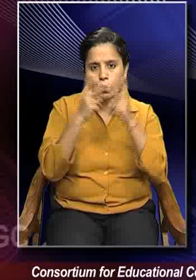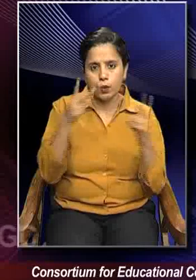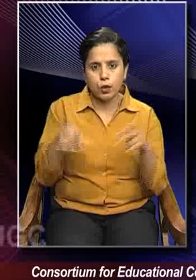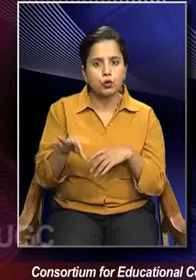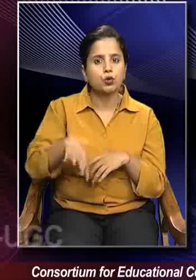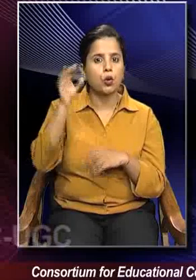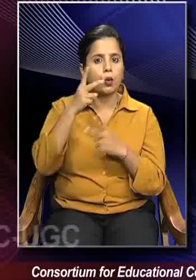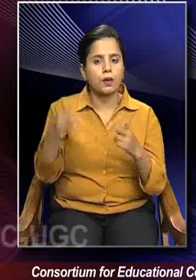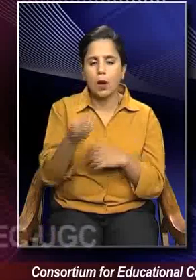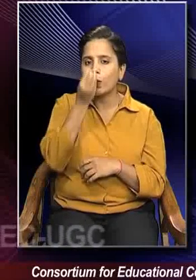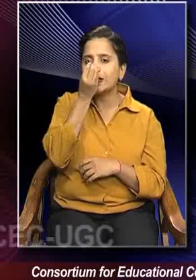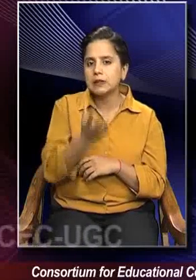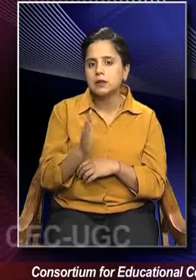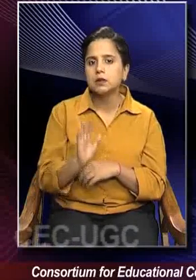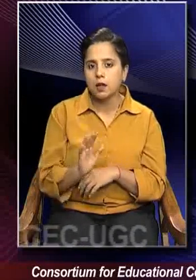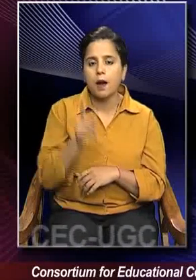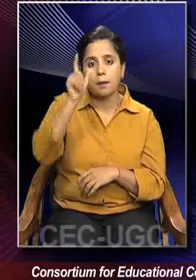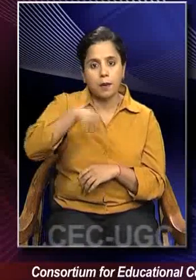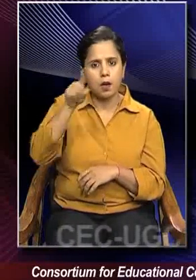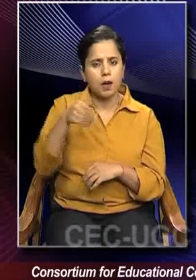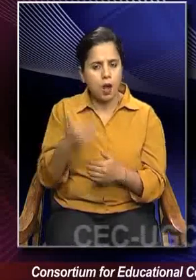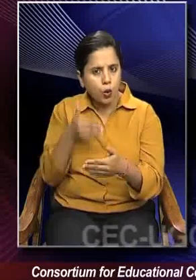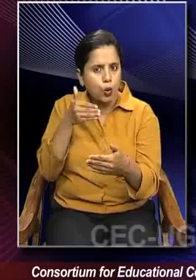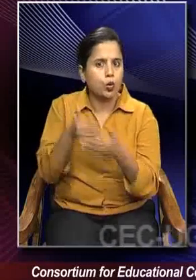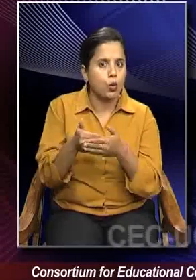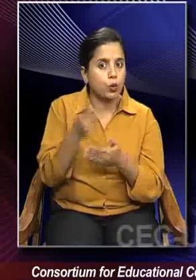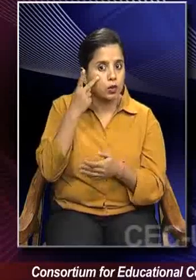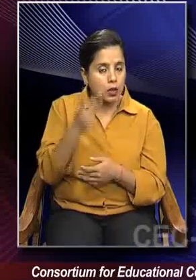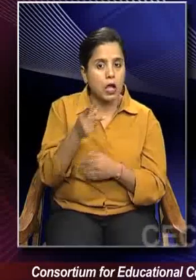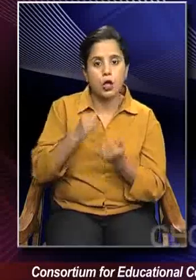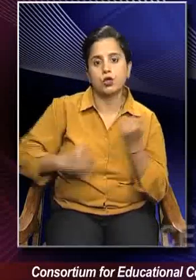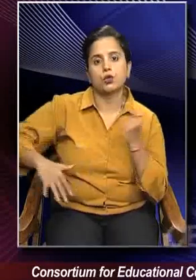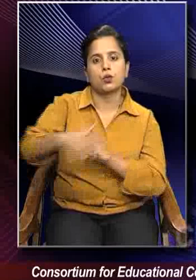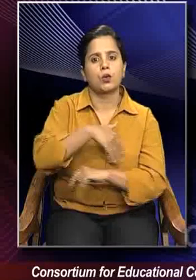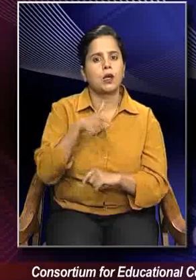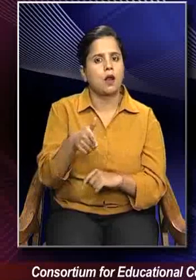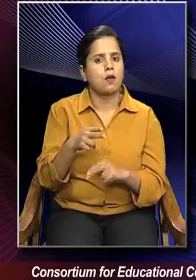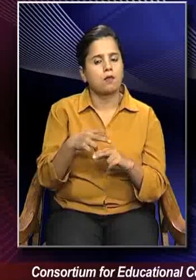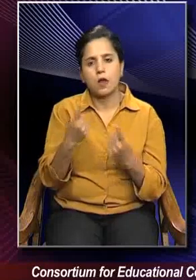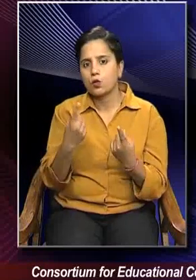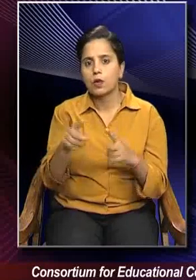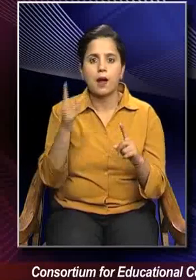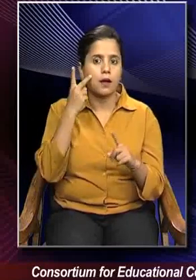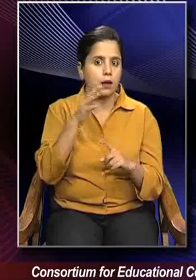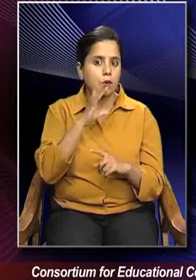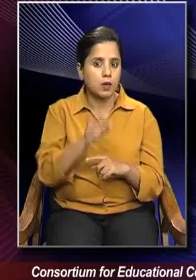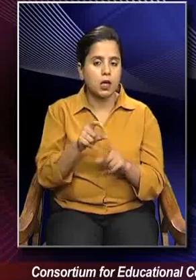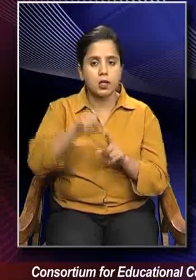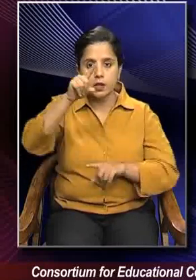choices are easier, people are closer, and society is fairer.